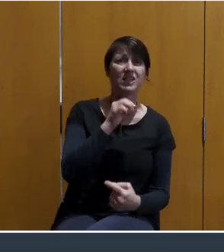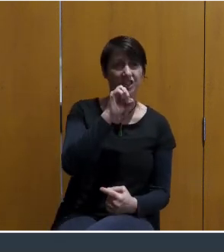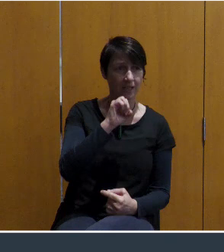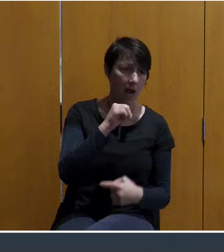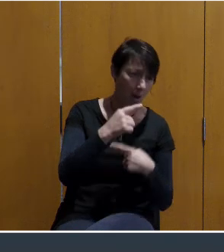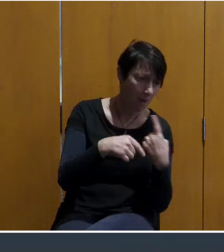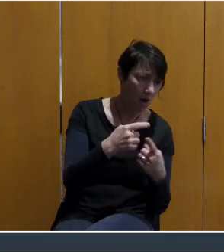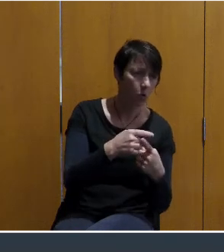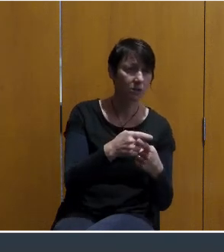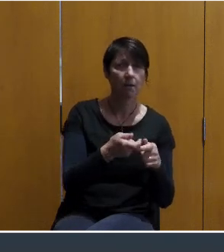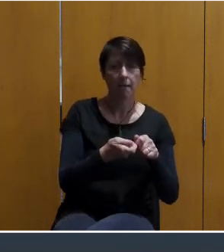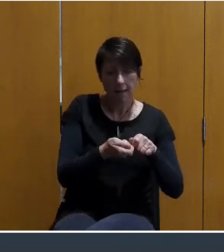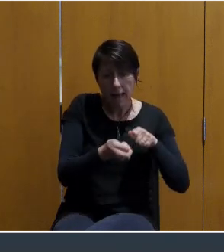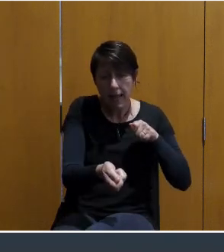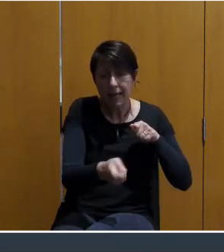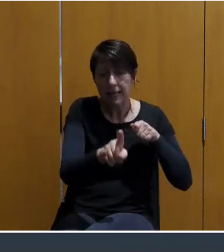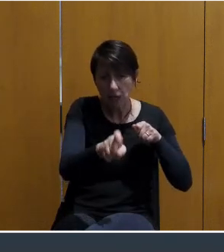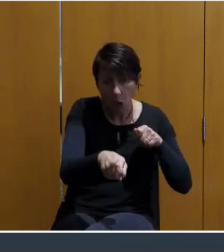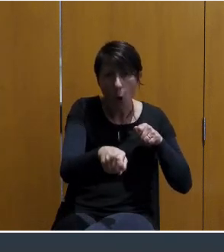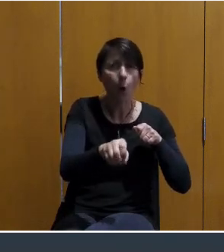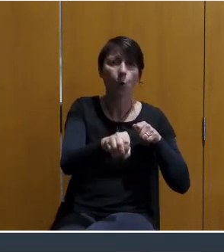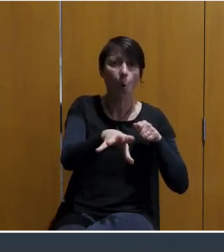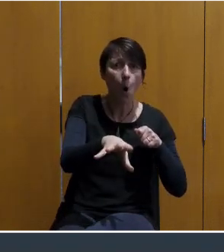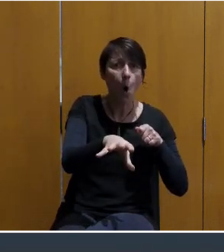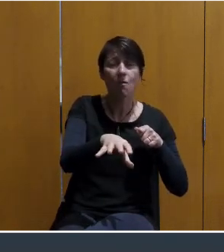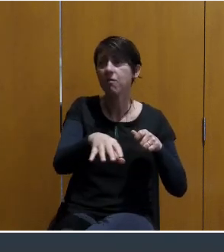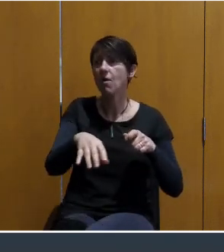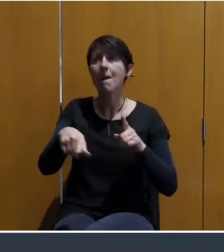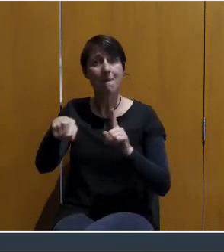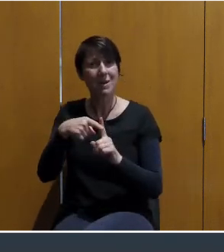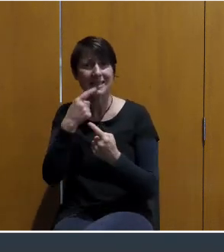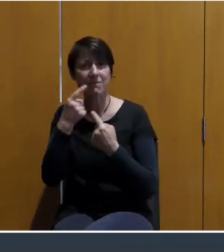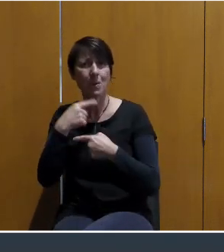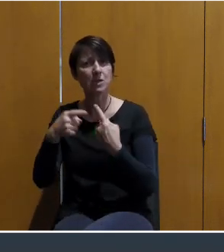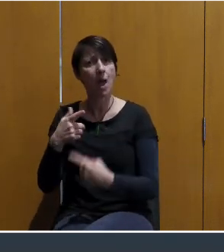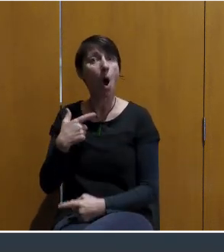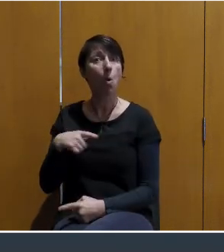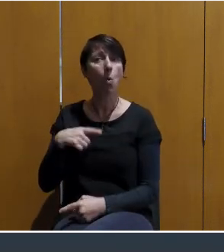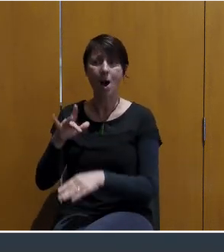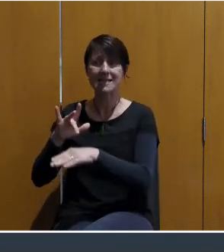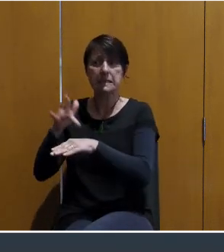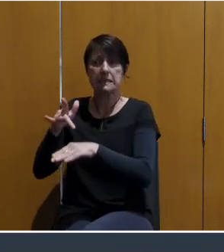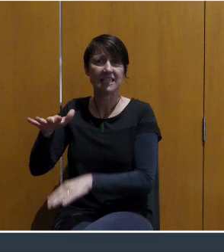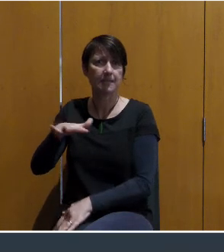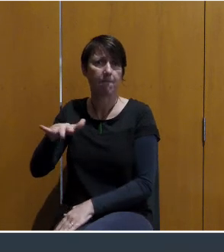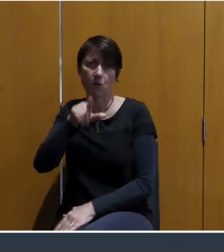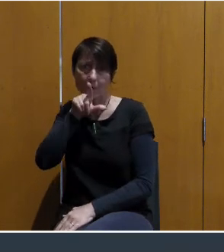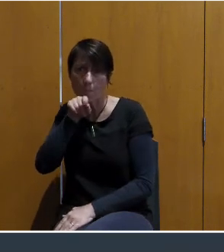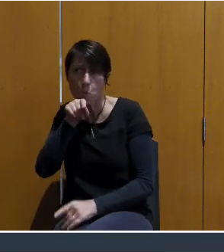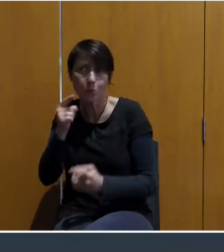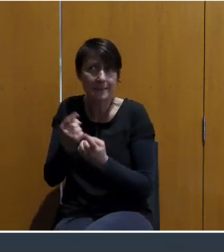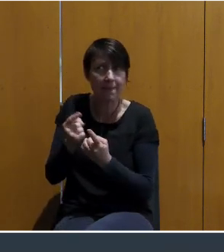actually the areas that they're walking into and why they're sensitive and why, et cetera, or is it going to be regulatory in its